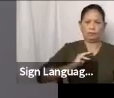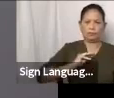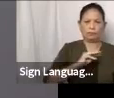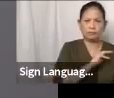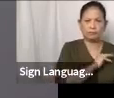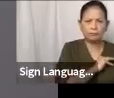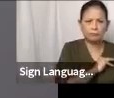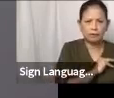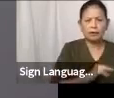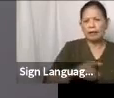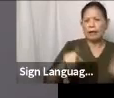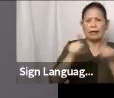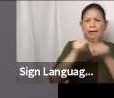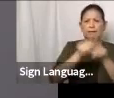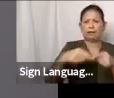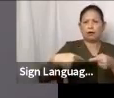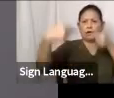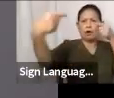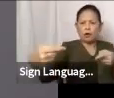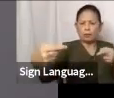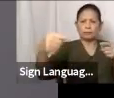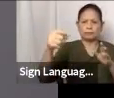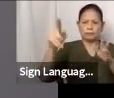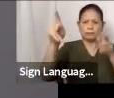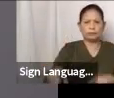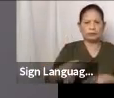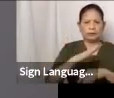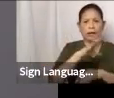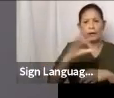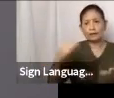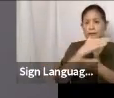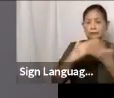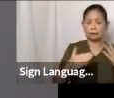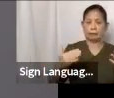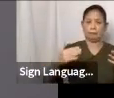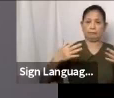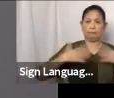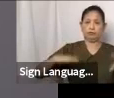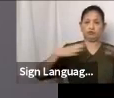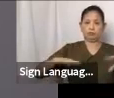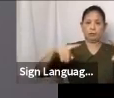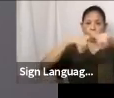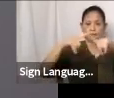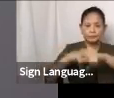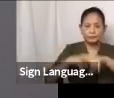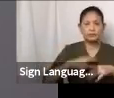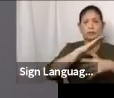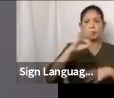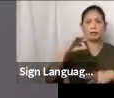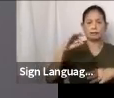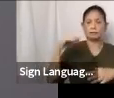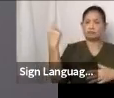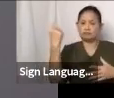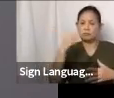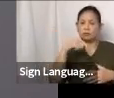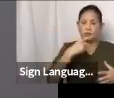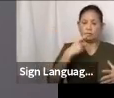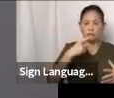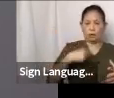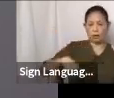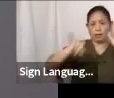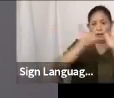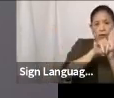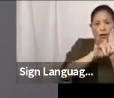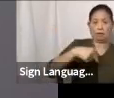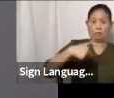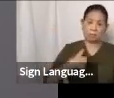opposite sex, a person who occasionally cross dresses in private, and someone who identifies as both male and female or